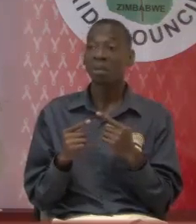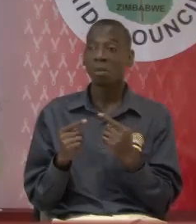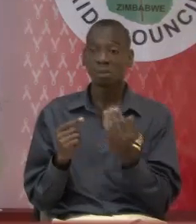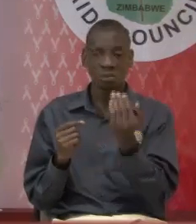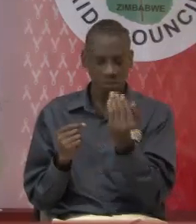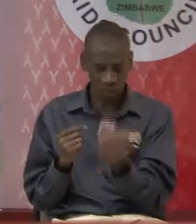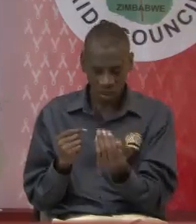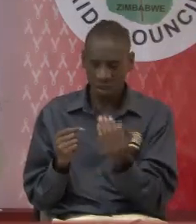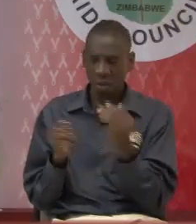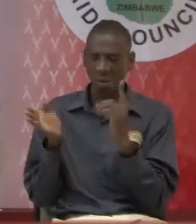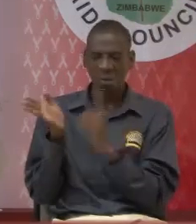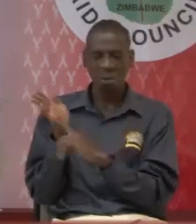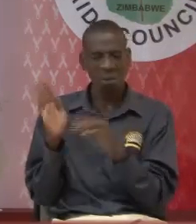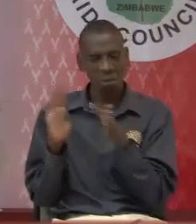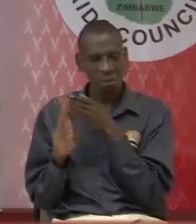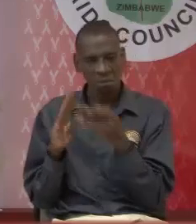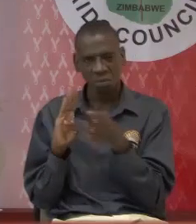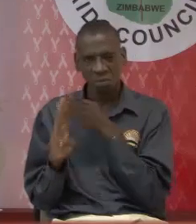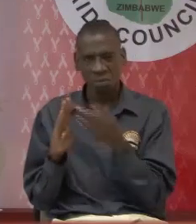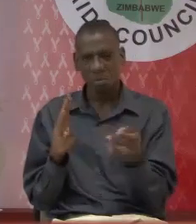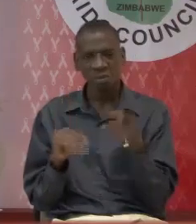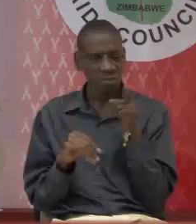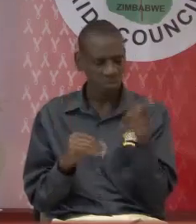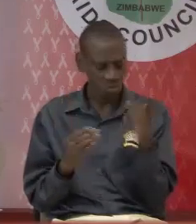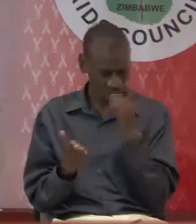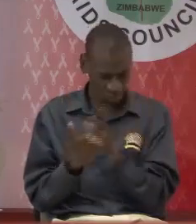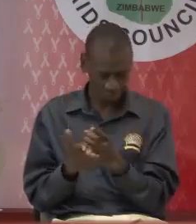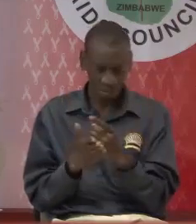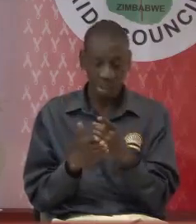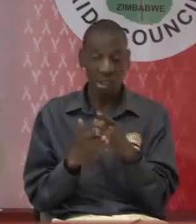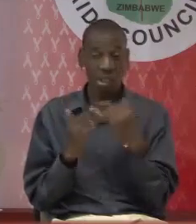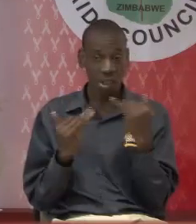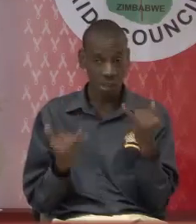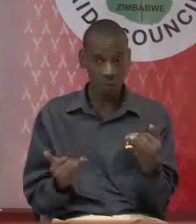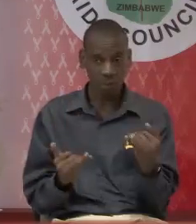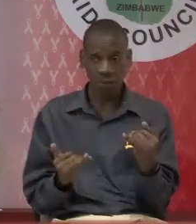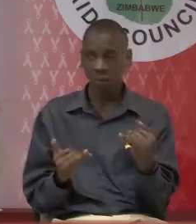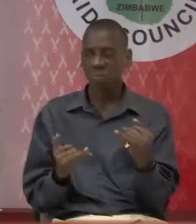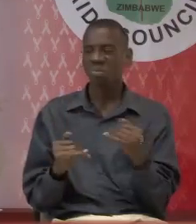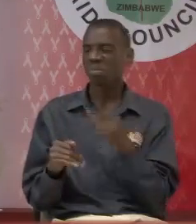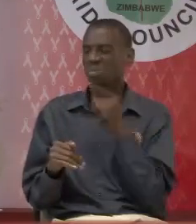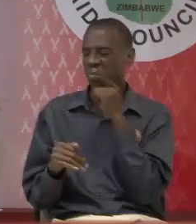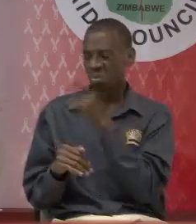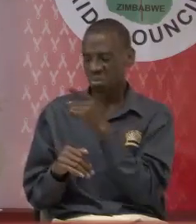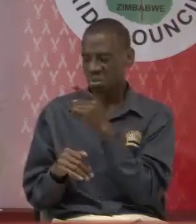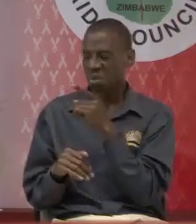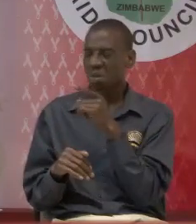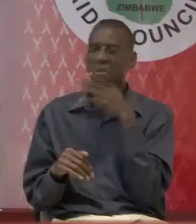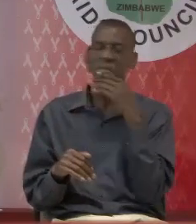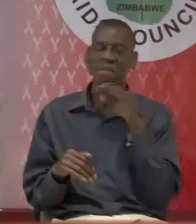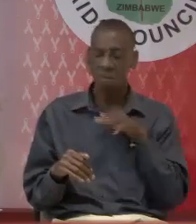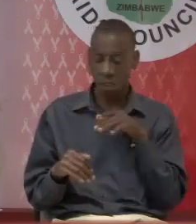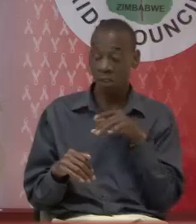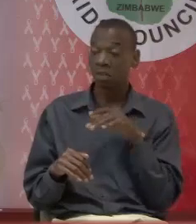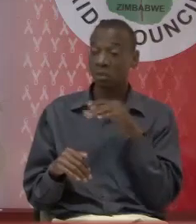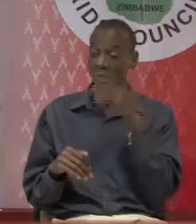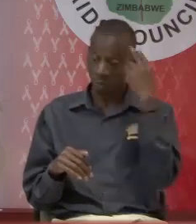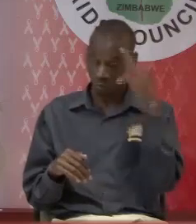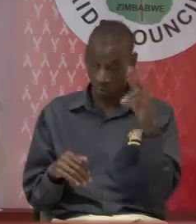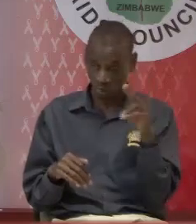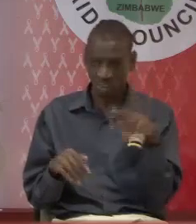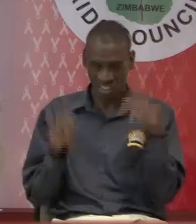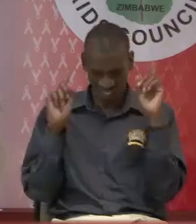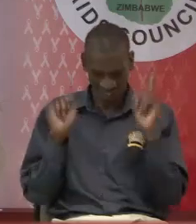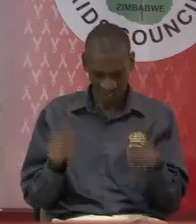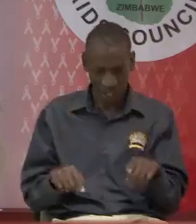sexual exploitation kwavari kuvari kuti ndozvazvava and mimi sevabereki zvigashirei kuti taakukurumidza